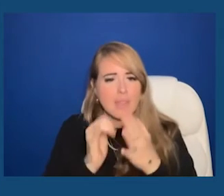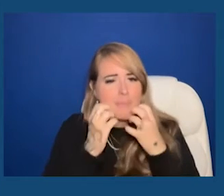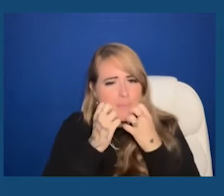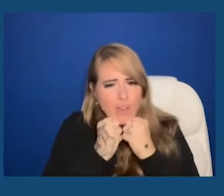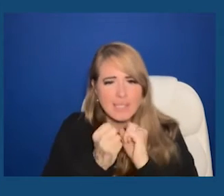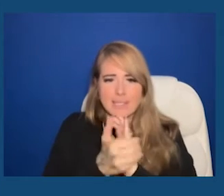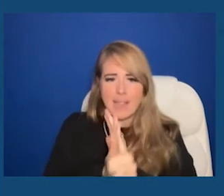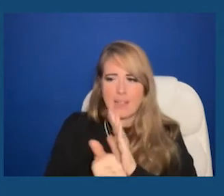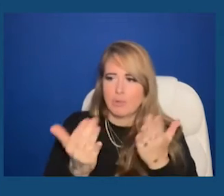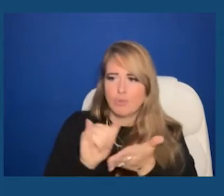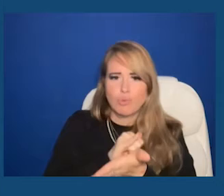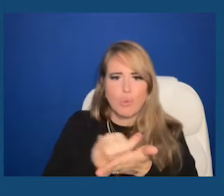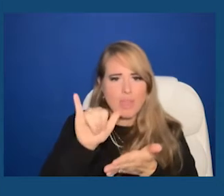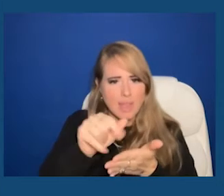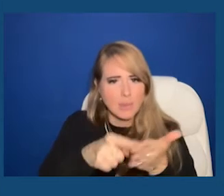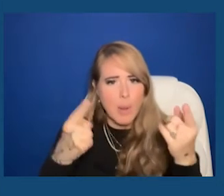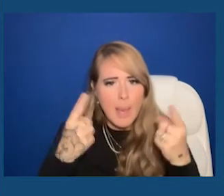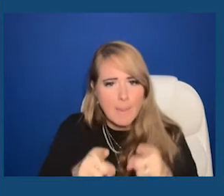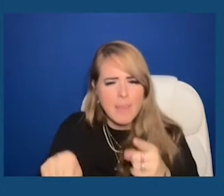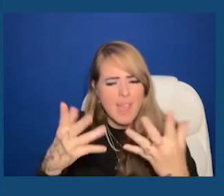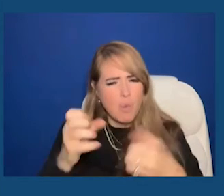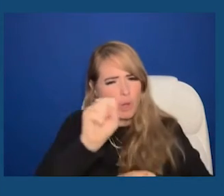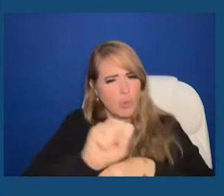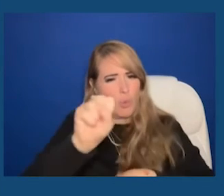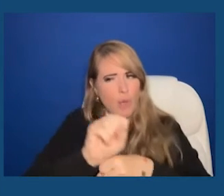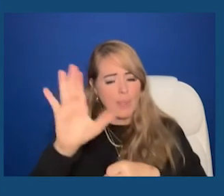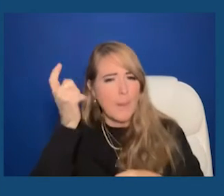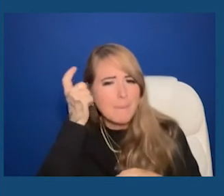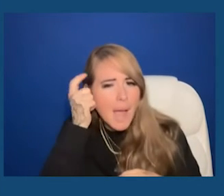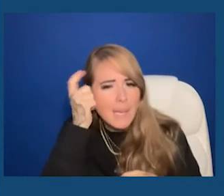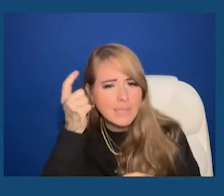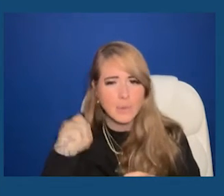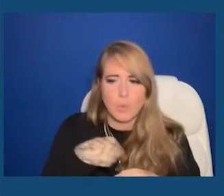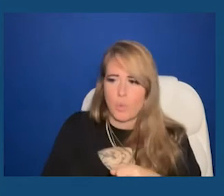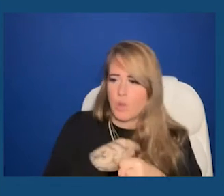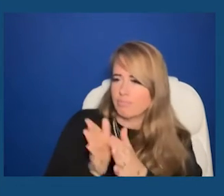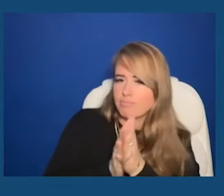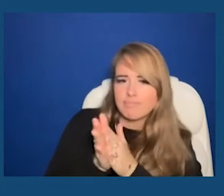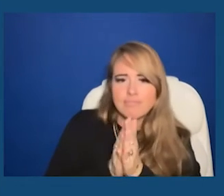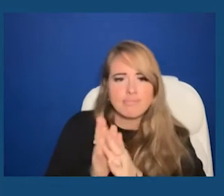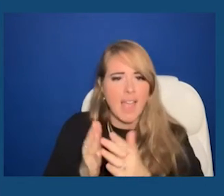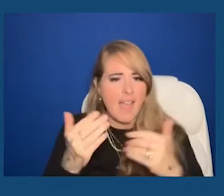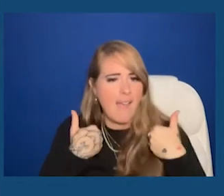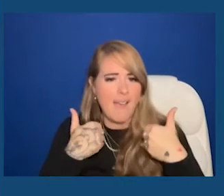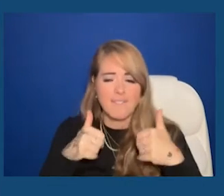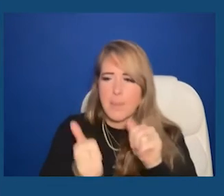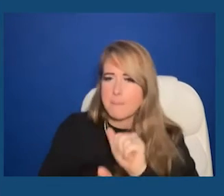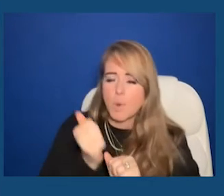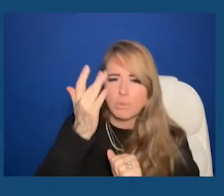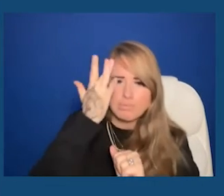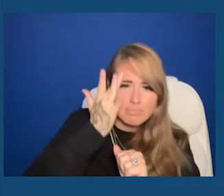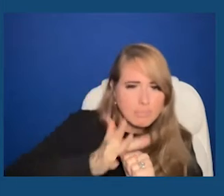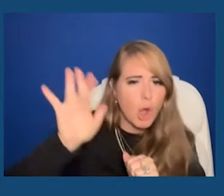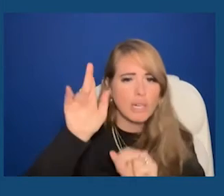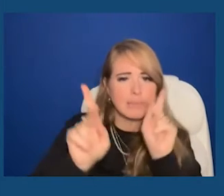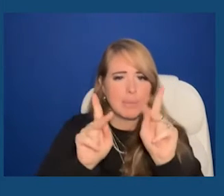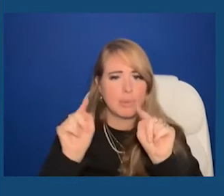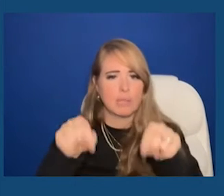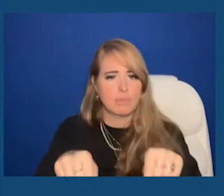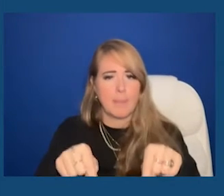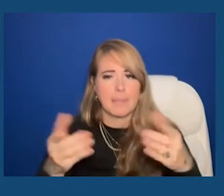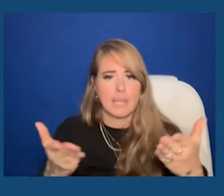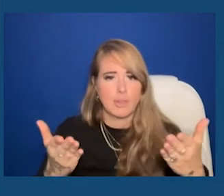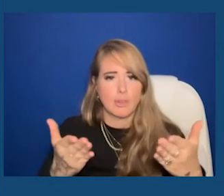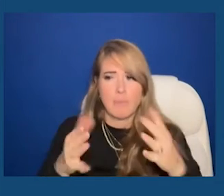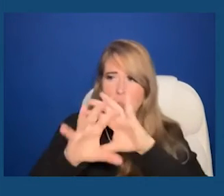New York. They want to put their genius to work and be challenged by the smartest minds and the most creative people on this planet. So no one in